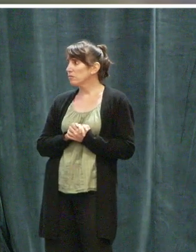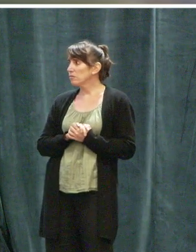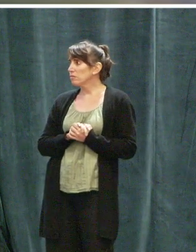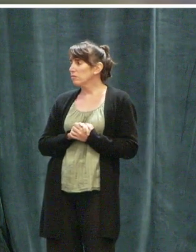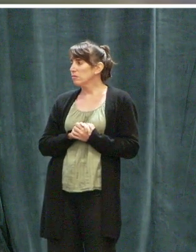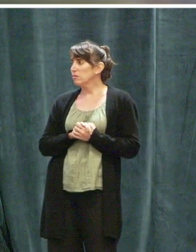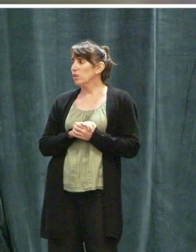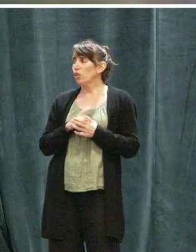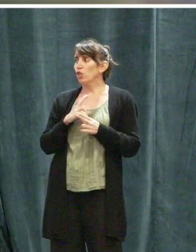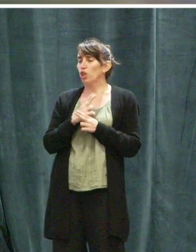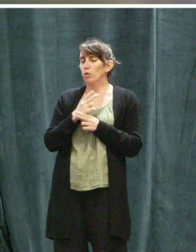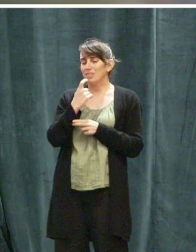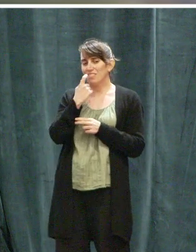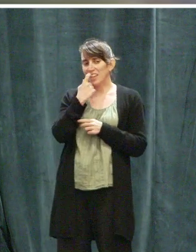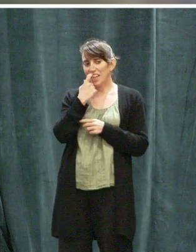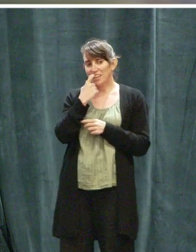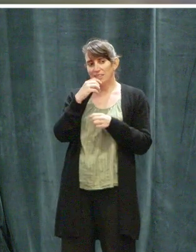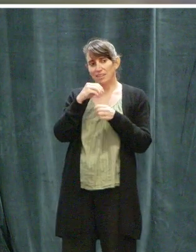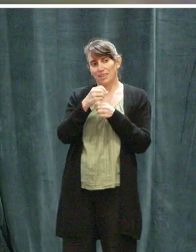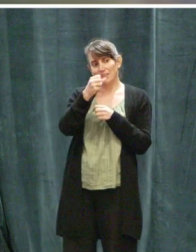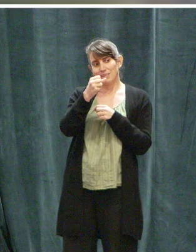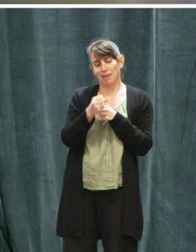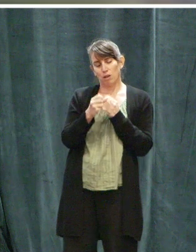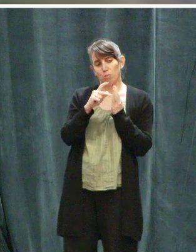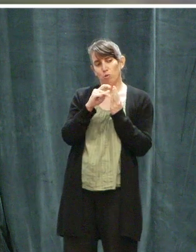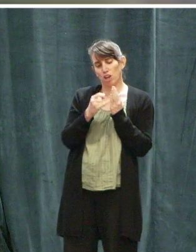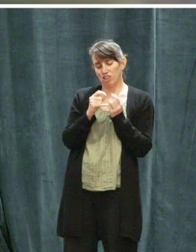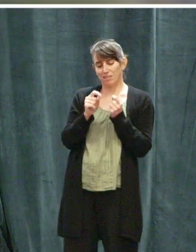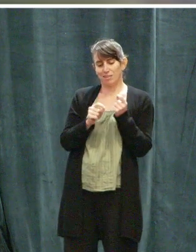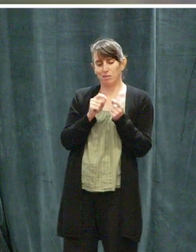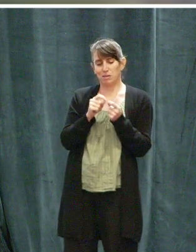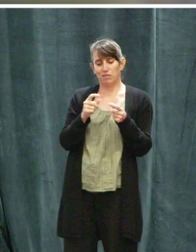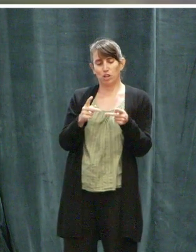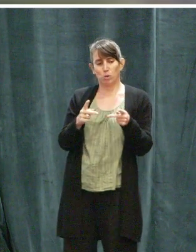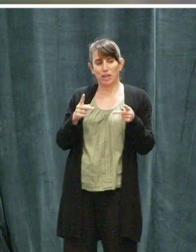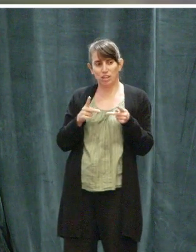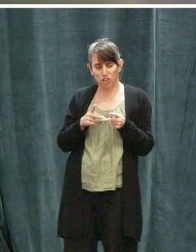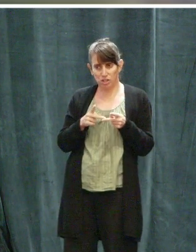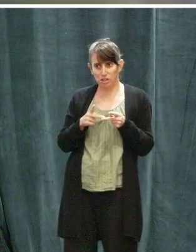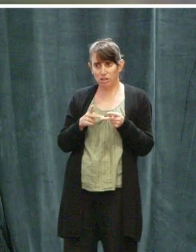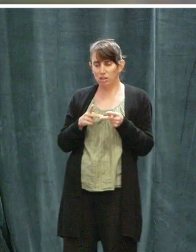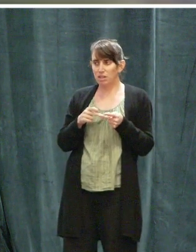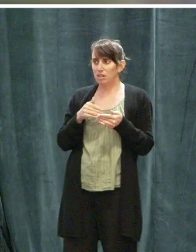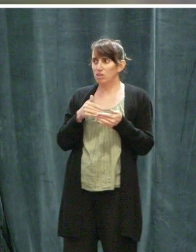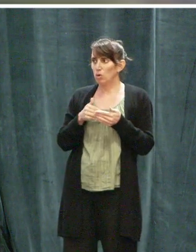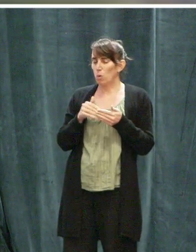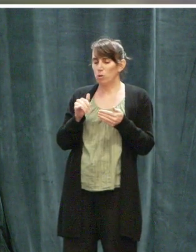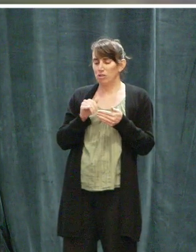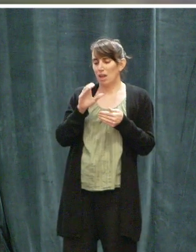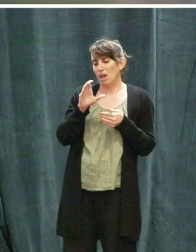The use of glass in the South project is in a very specific location that is almost as if it's a